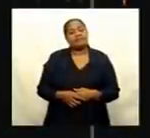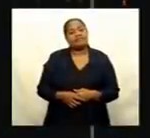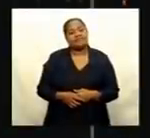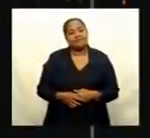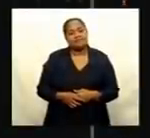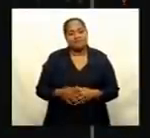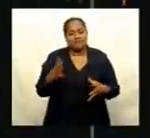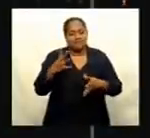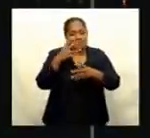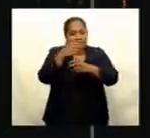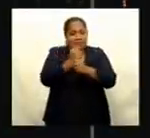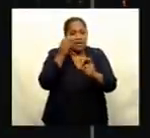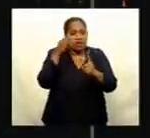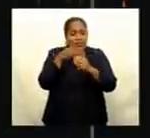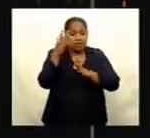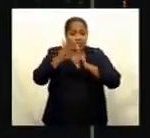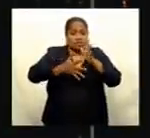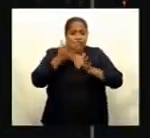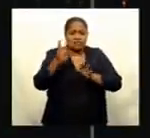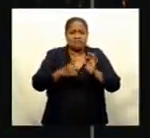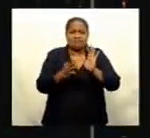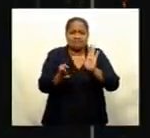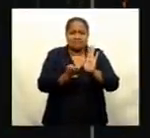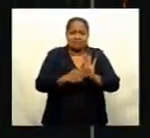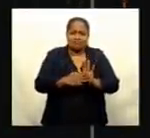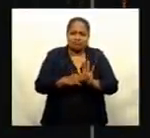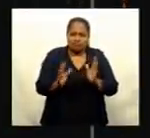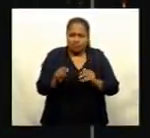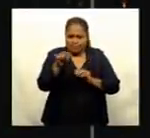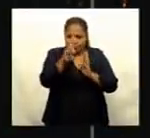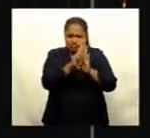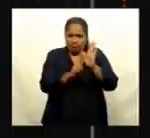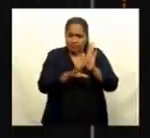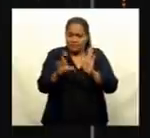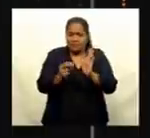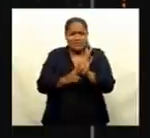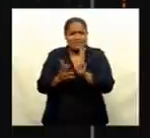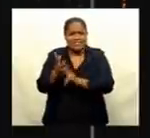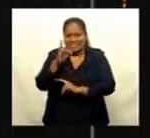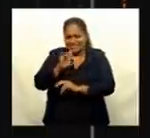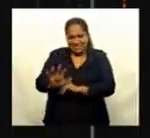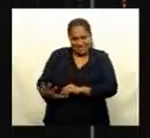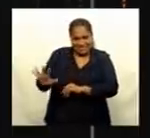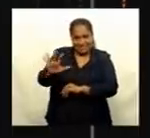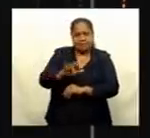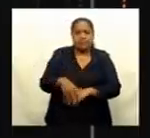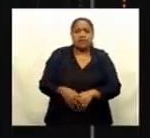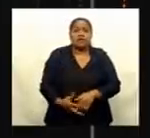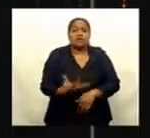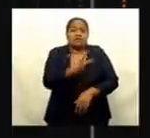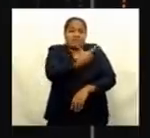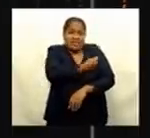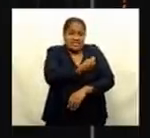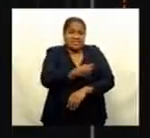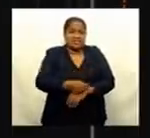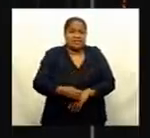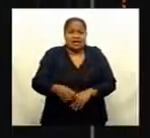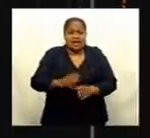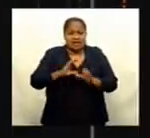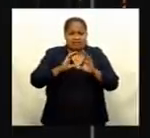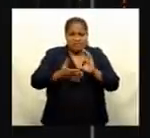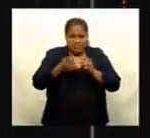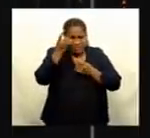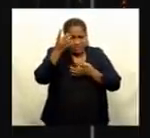And recapping our main stories, Prime Minister commends measures taken by villagers, ignore vaccine misinformation, warn religious